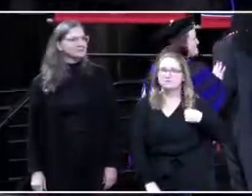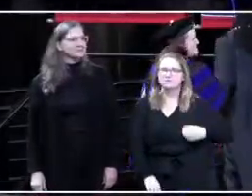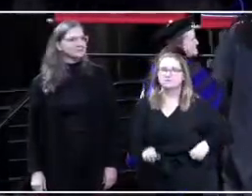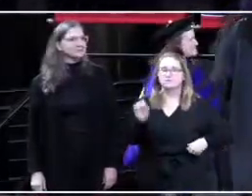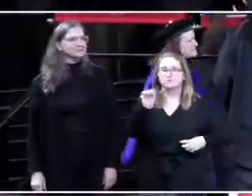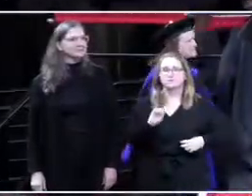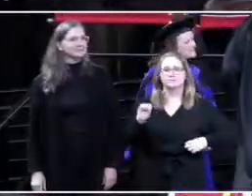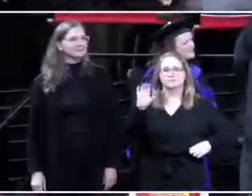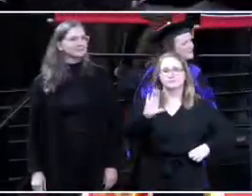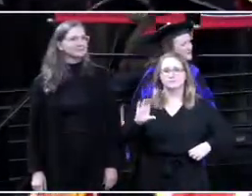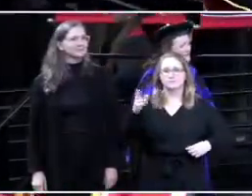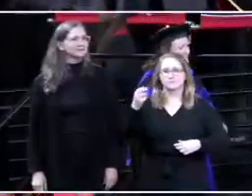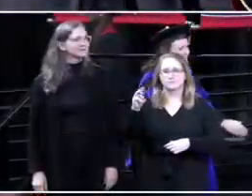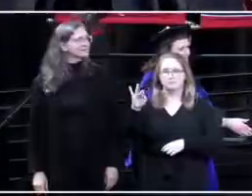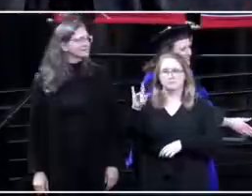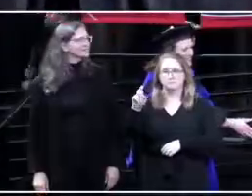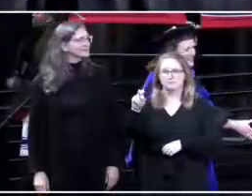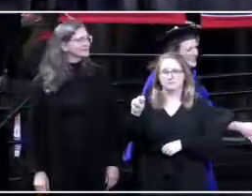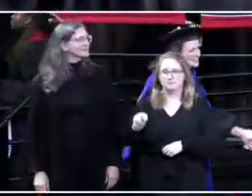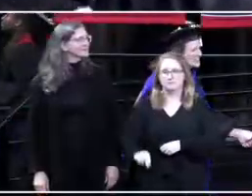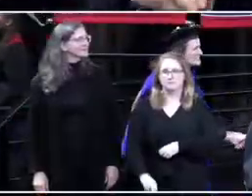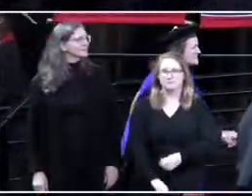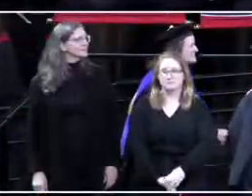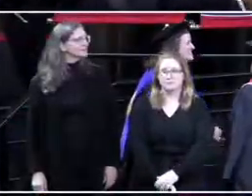Sammy Caroline Hamilton.